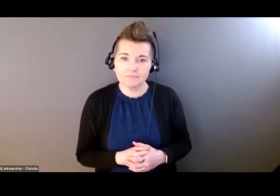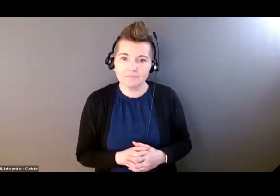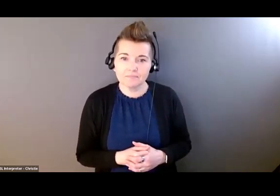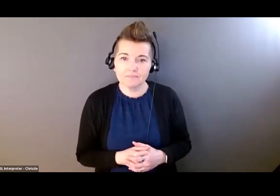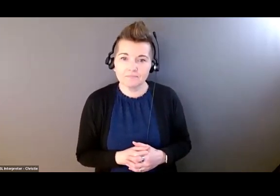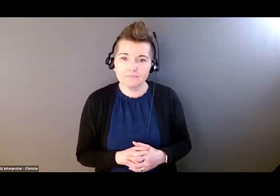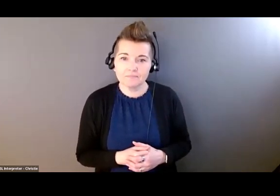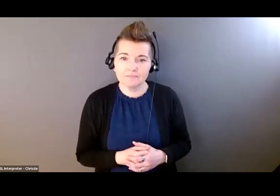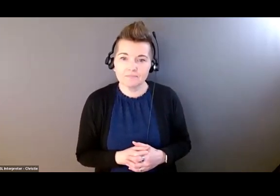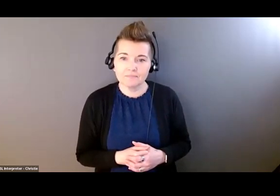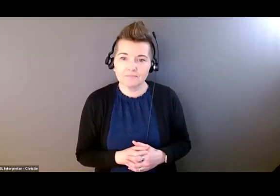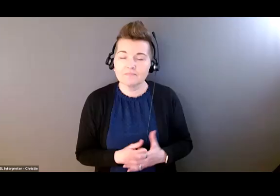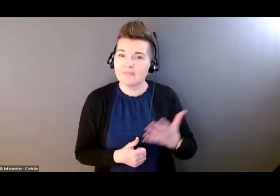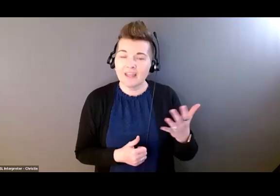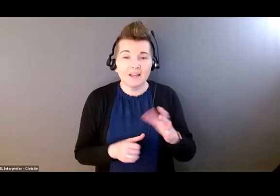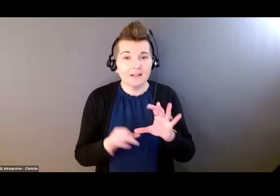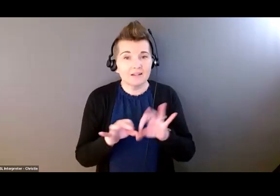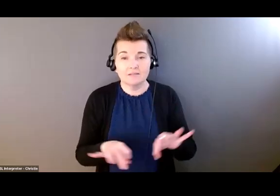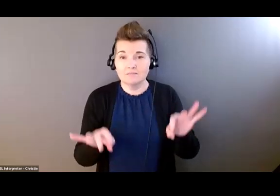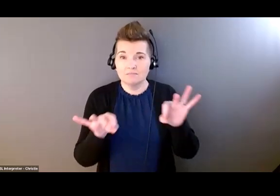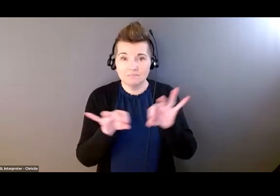big part of